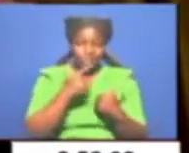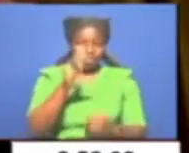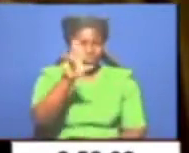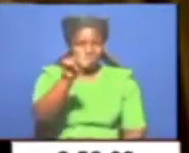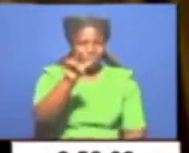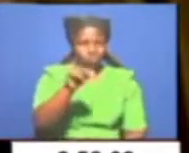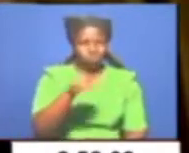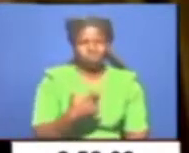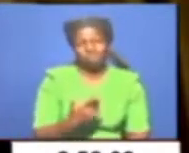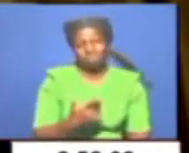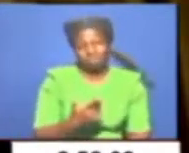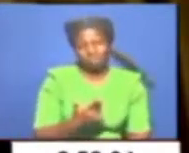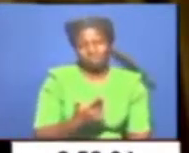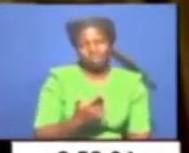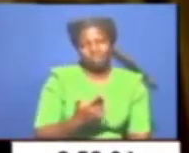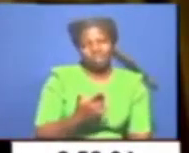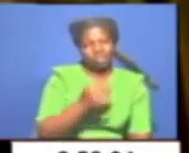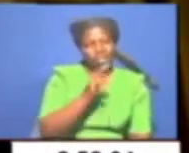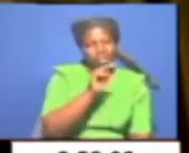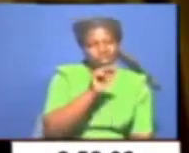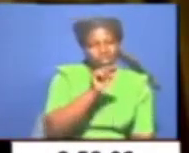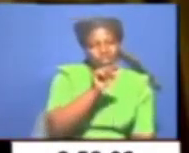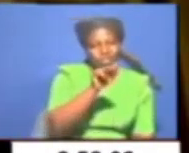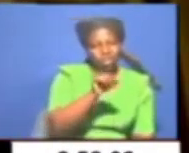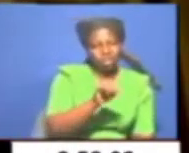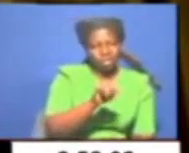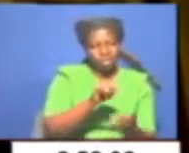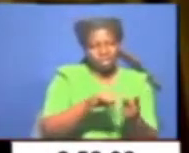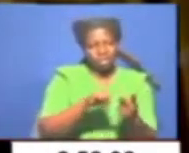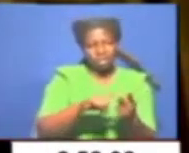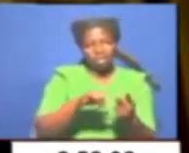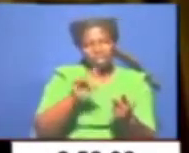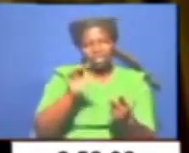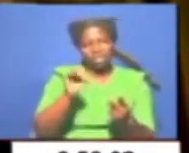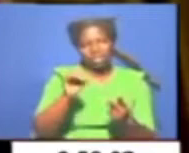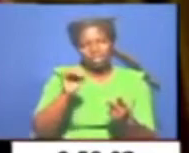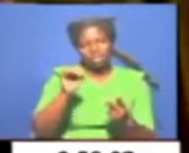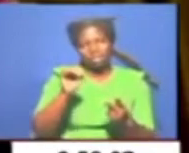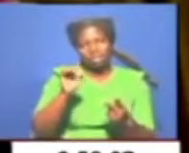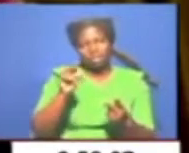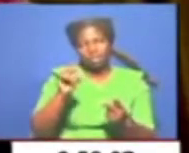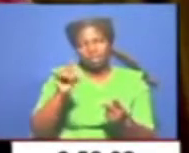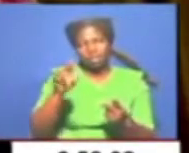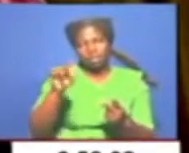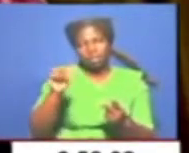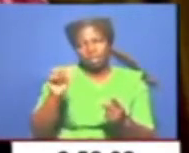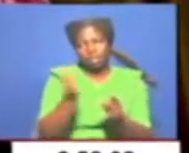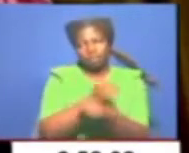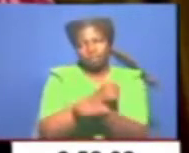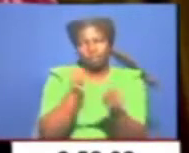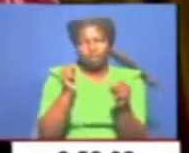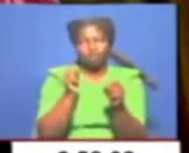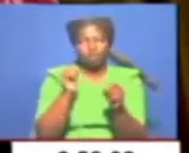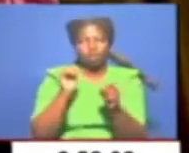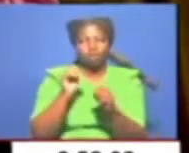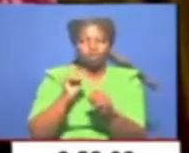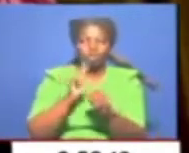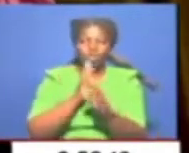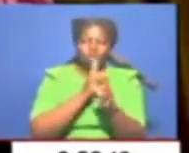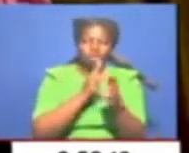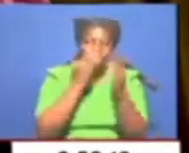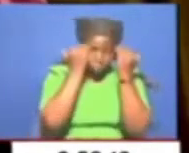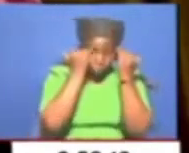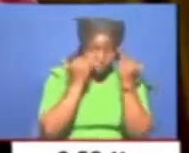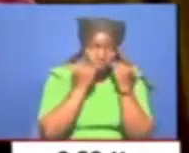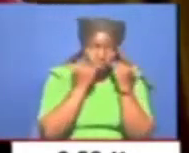Justices Ngugi and Odunga cannot sue the president, even in such circumstances, because appointment of judges is a function